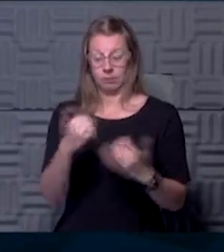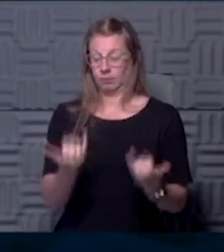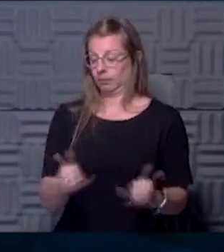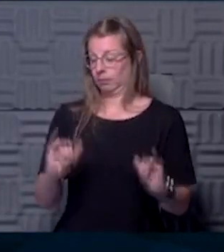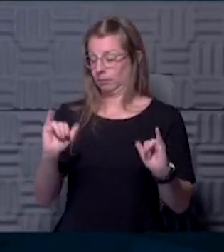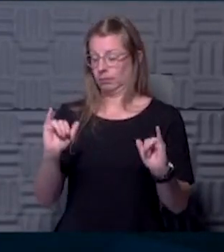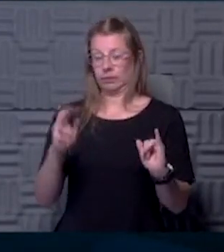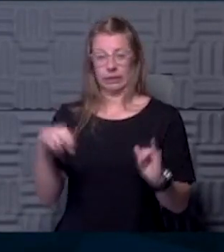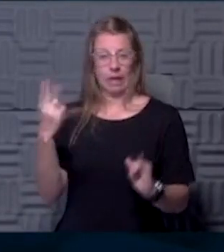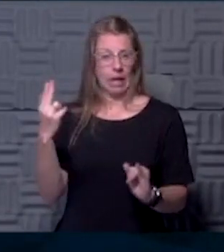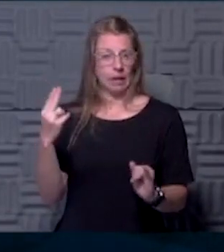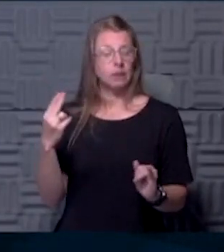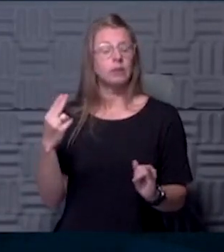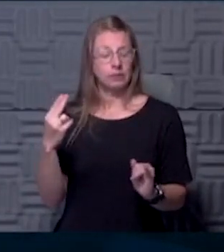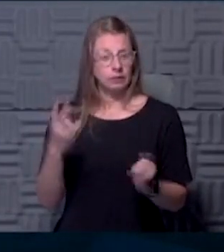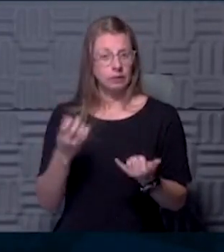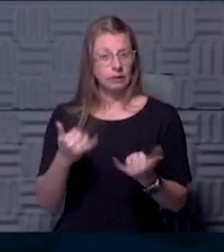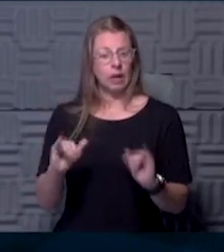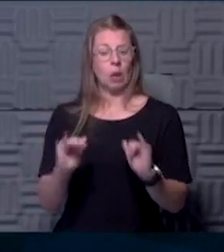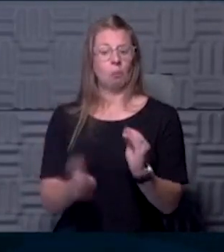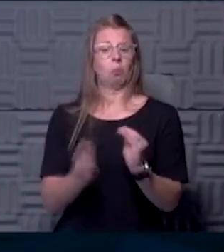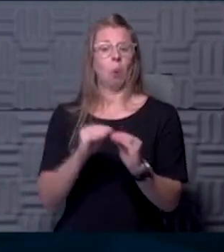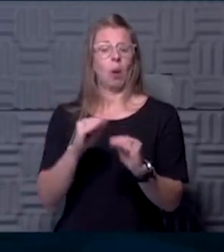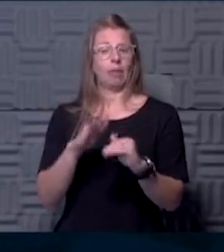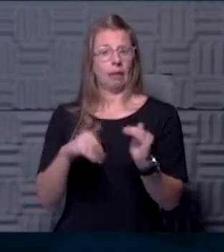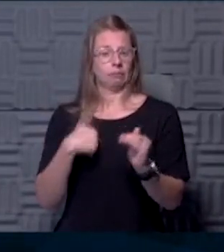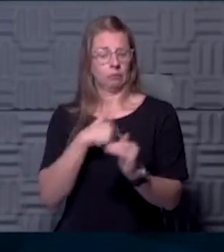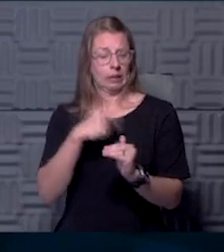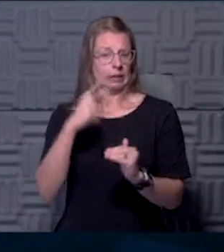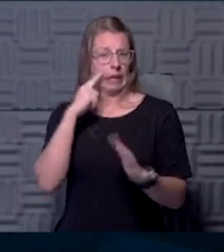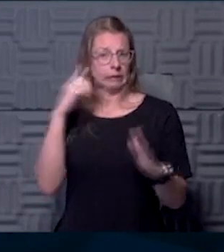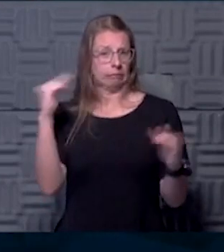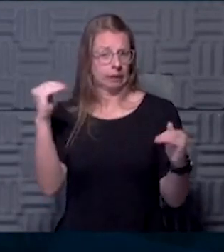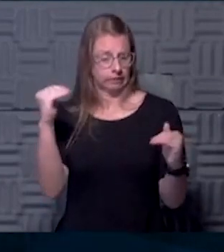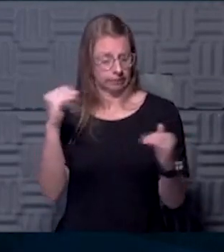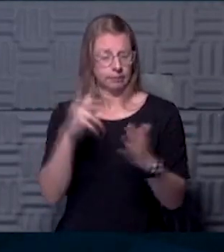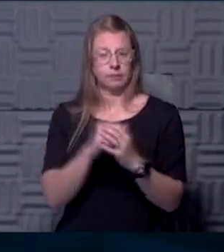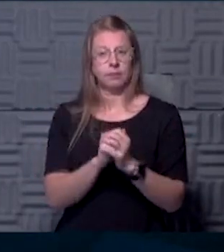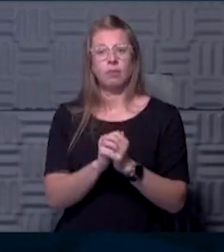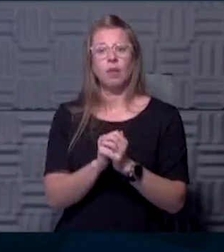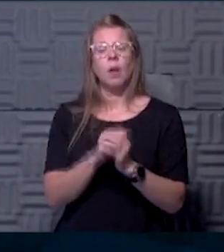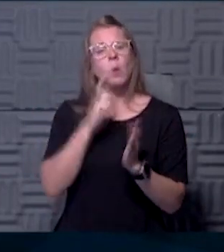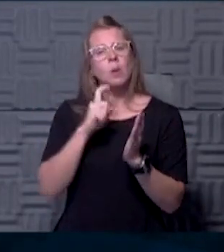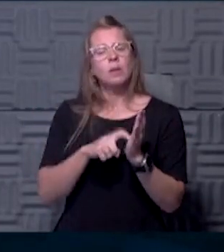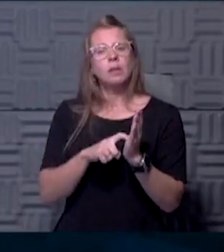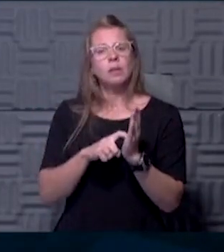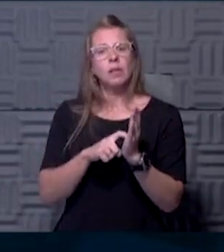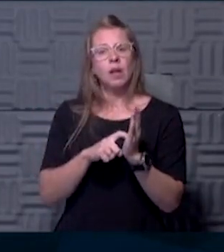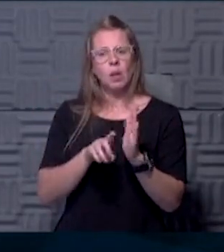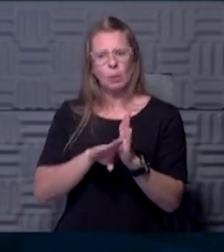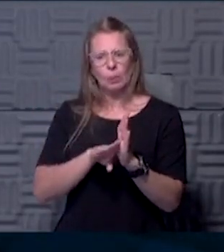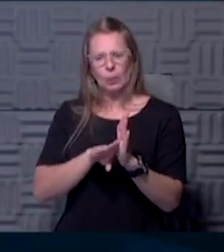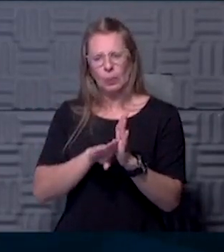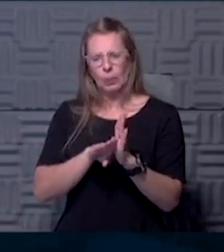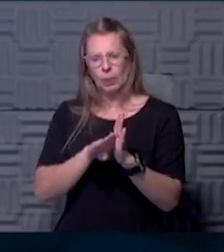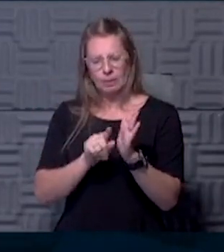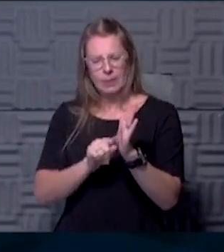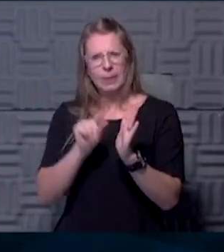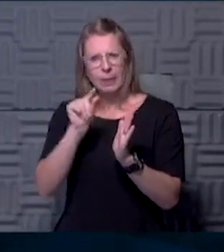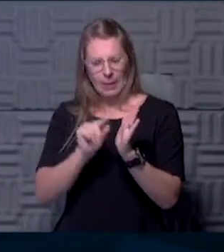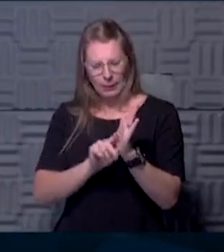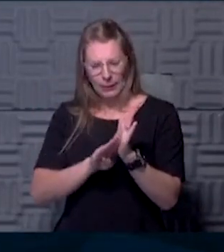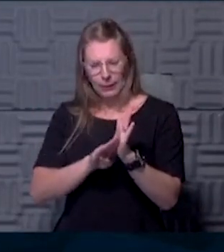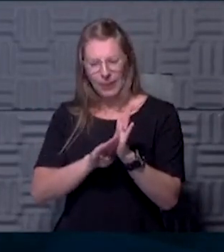really, really high. It's higher than we would expect, and you can see there that there's a small trend in the upward direction. This is actually